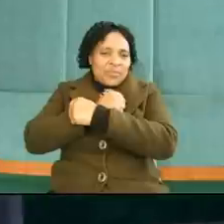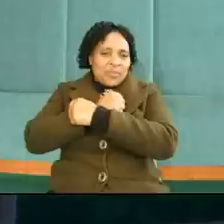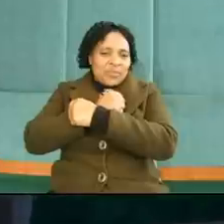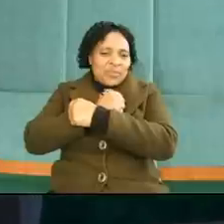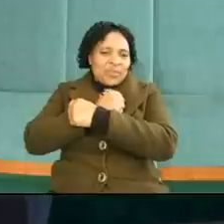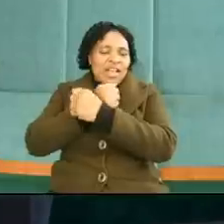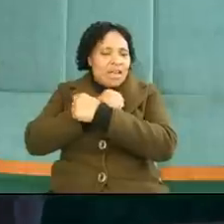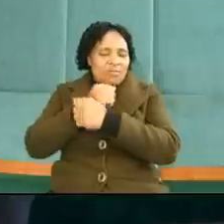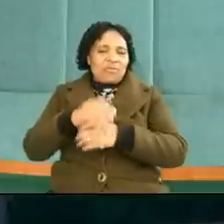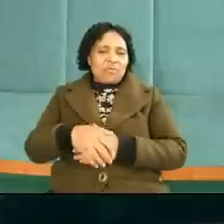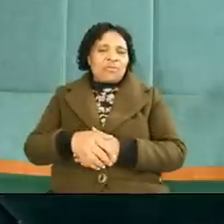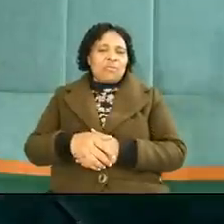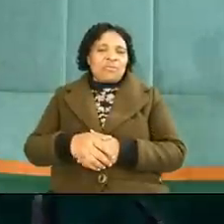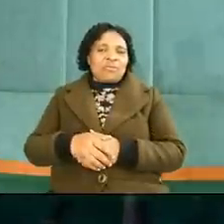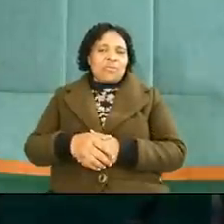Love.